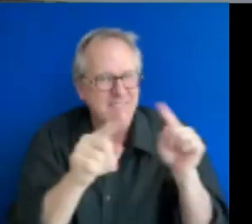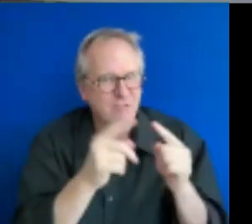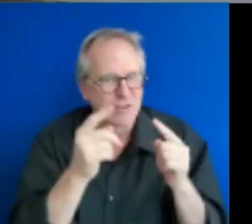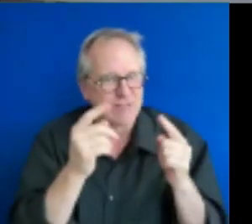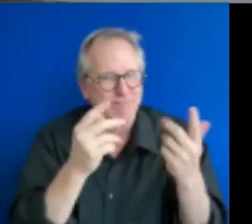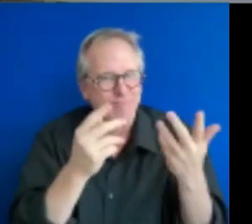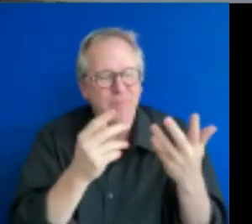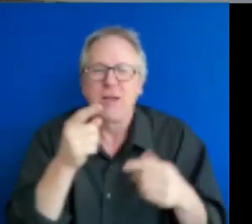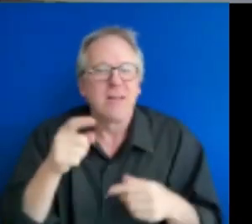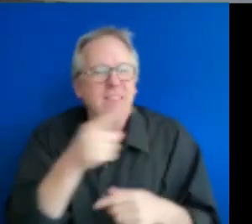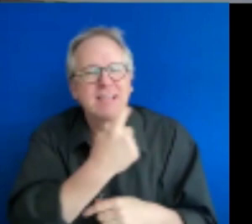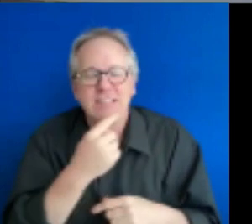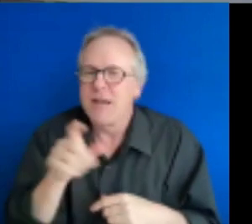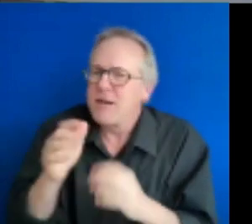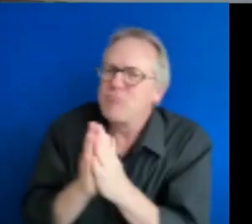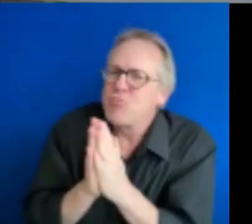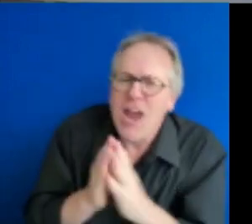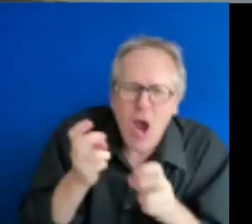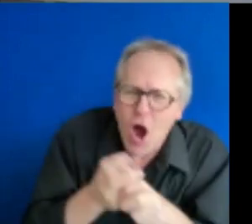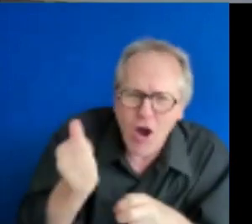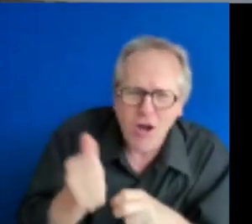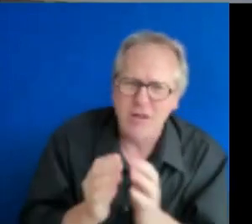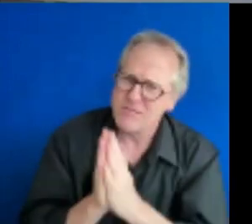to pray harder,